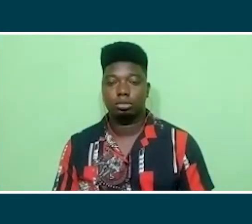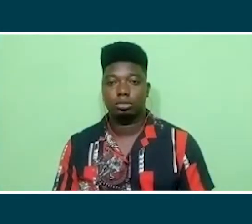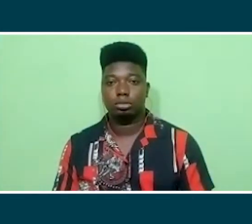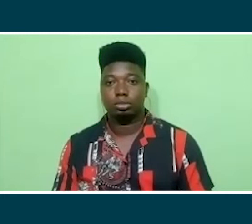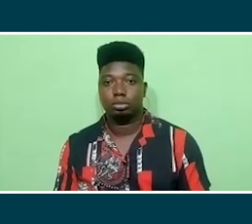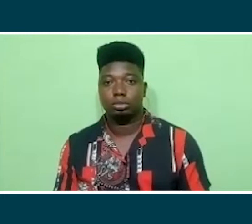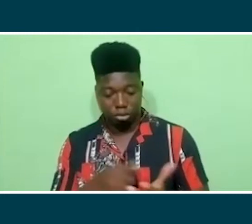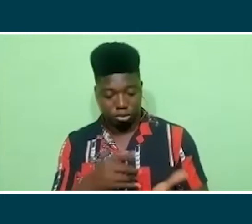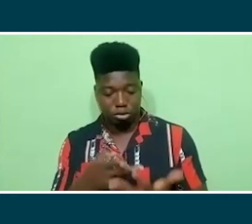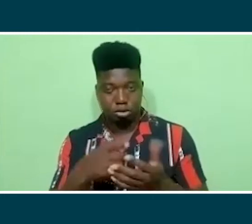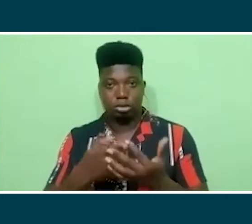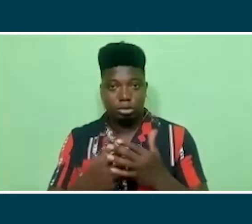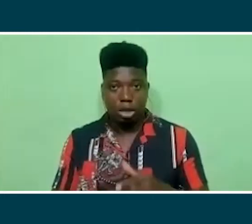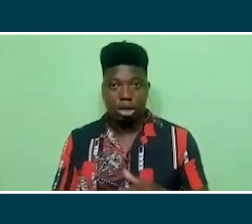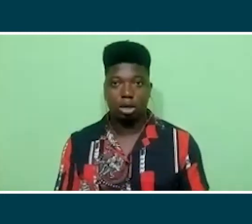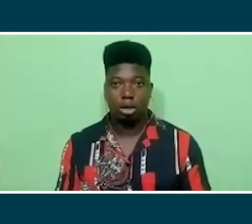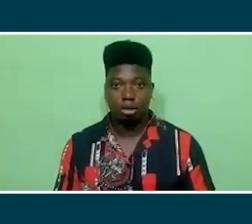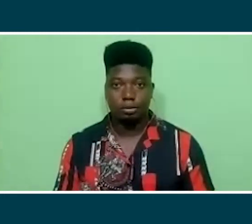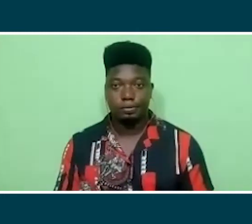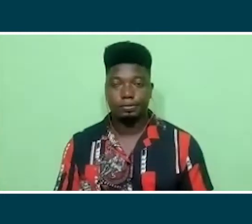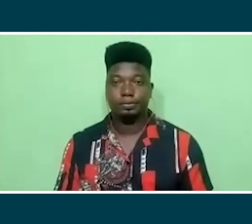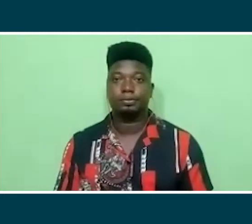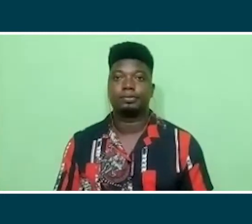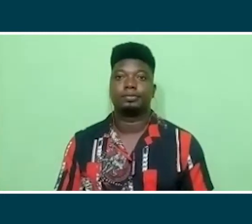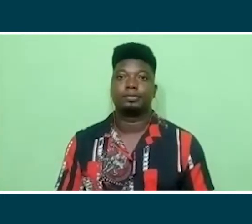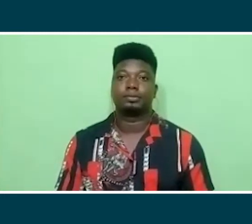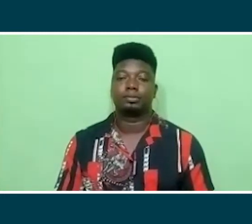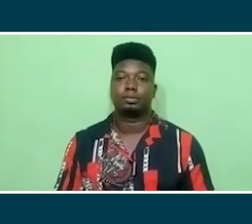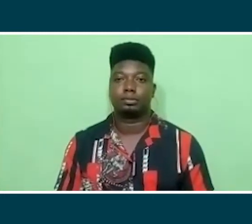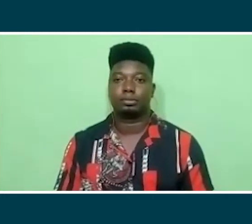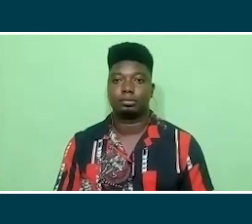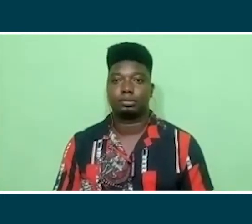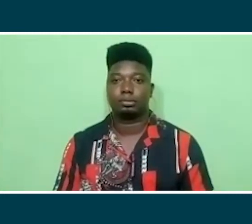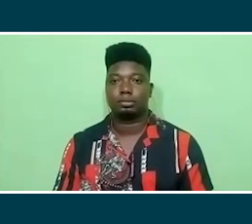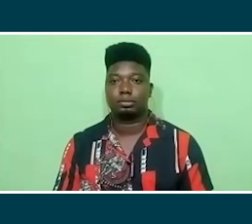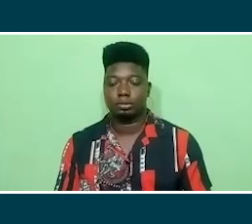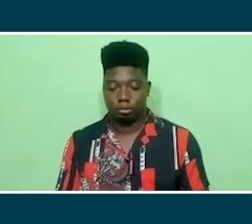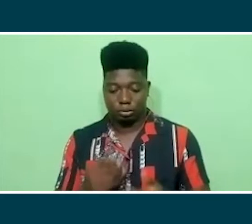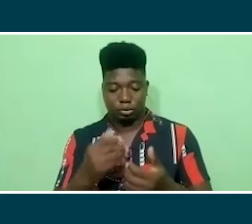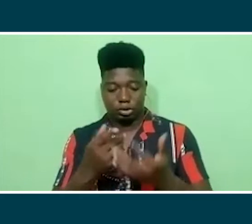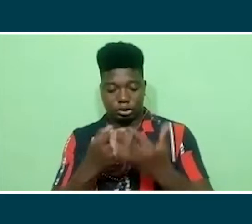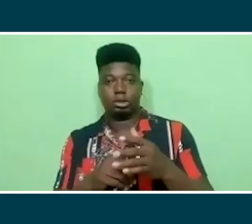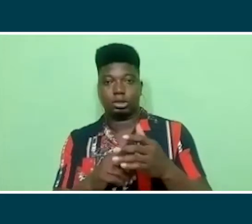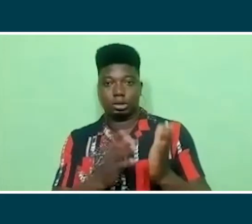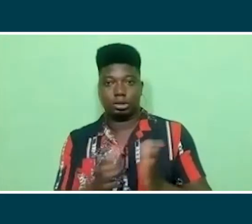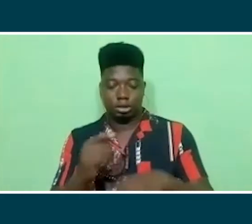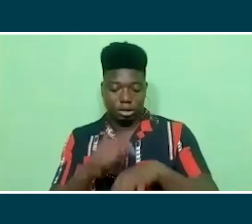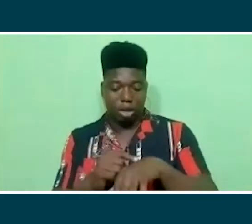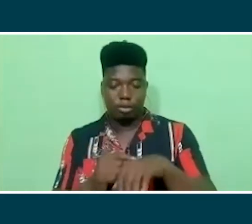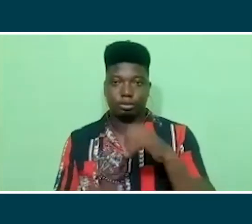oh, okay, we're not prioritizing women here. It's men in the center all the time. Women are side characters. Women are often